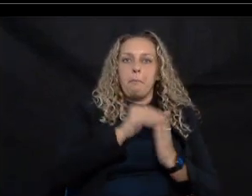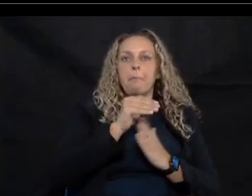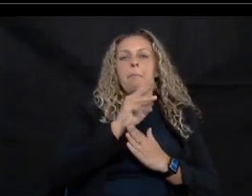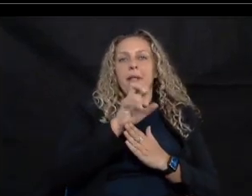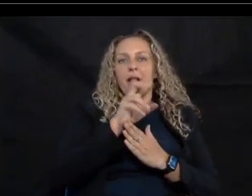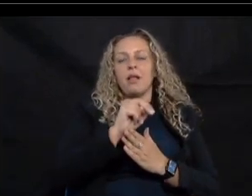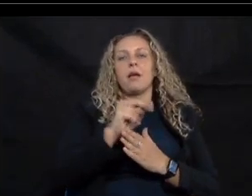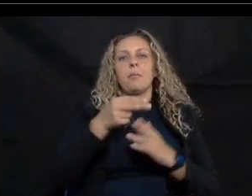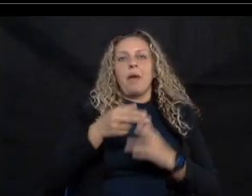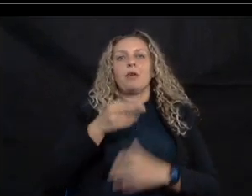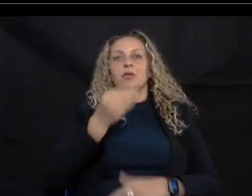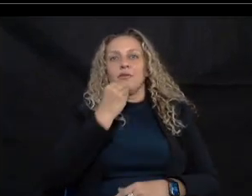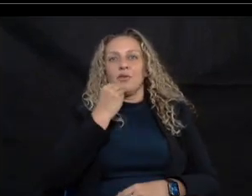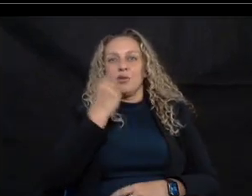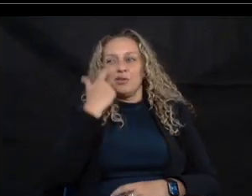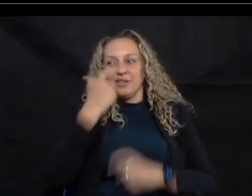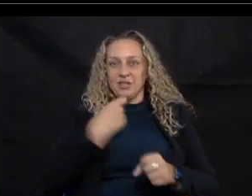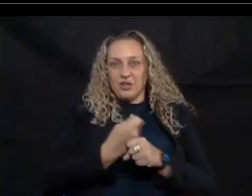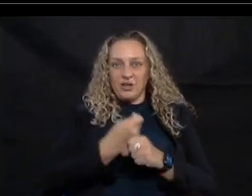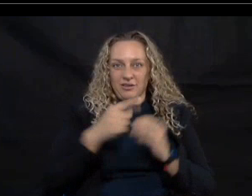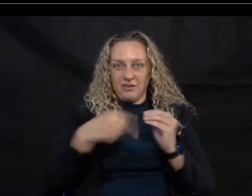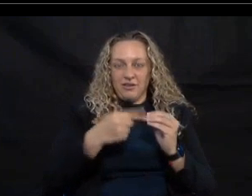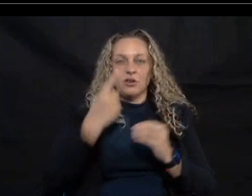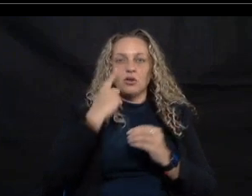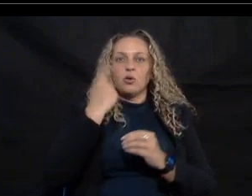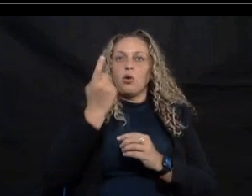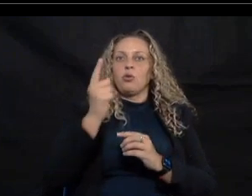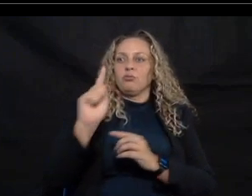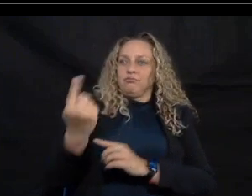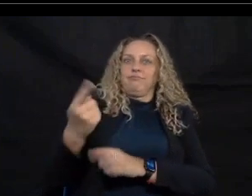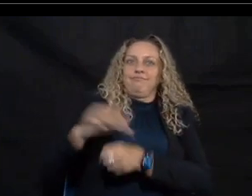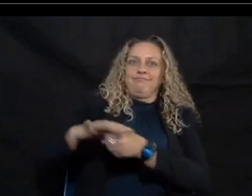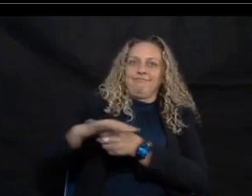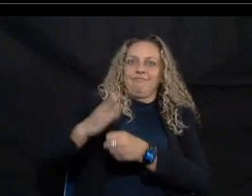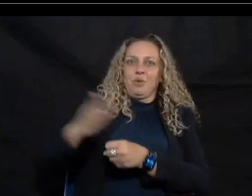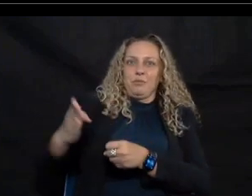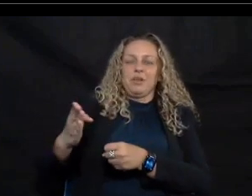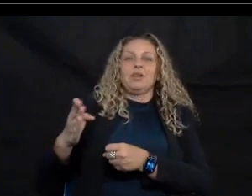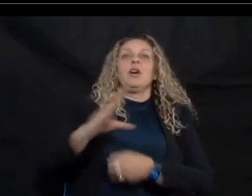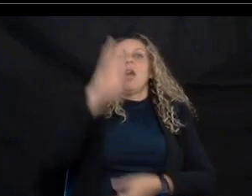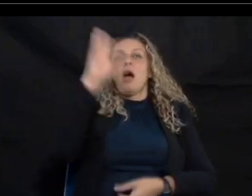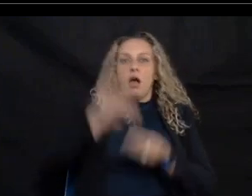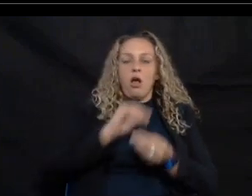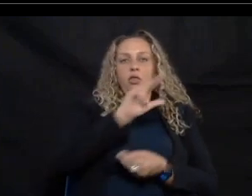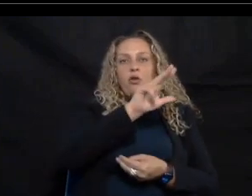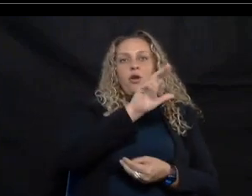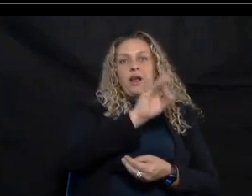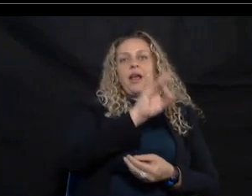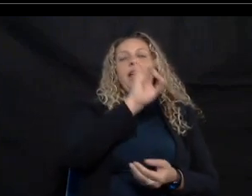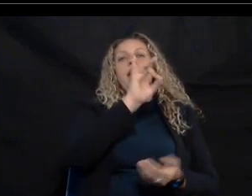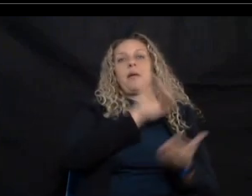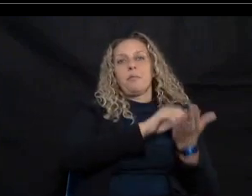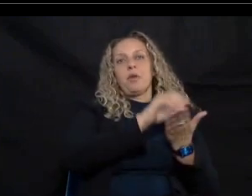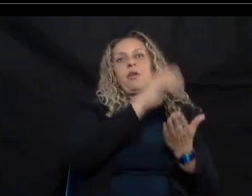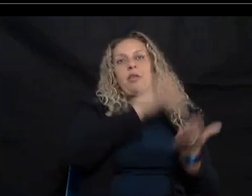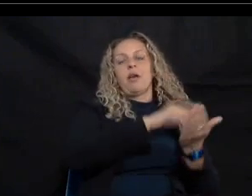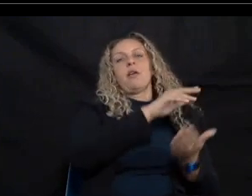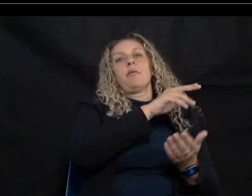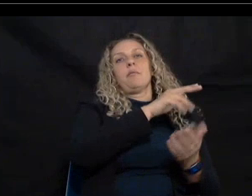just this past fiscal year to Boynton Beach alone, out of the 38 million pounds of food that we've provided to Palm Beach County. So